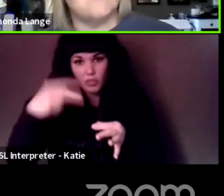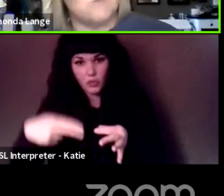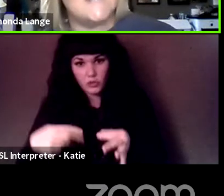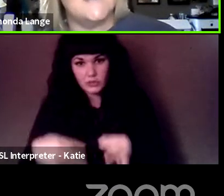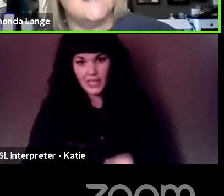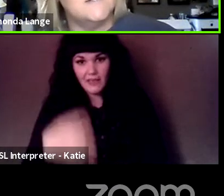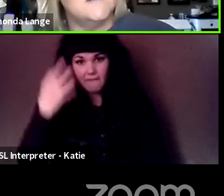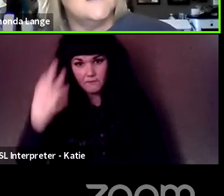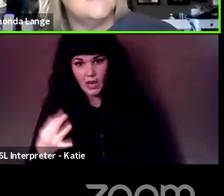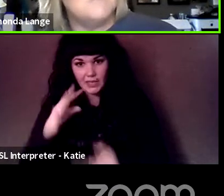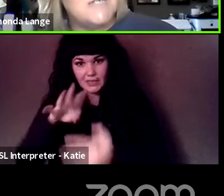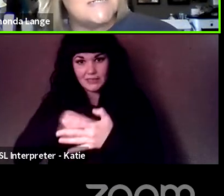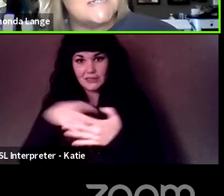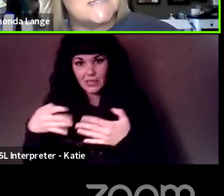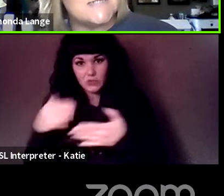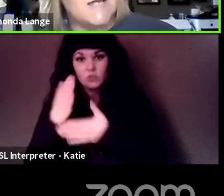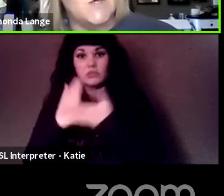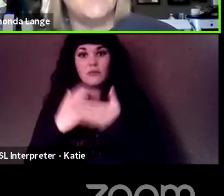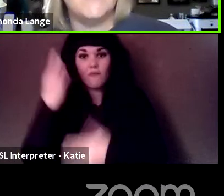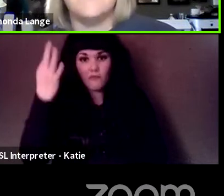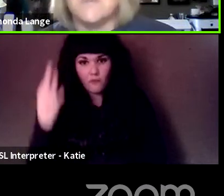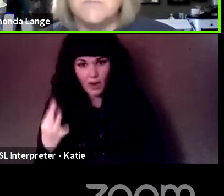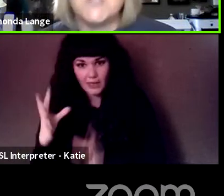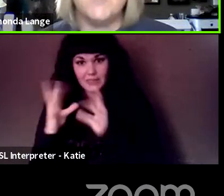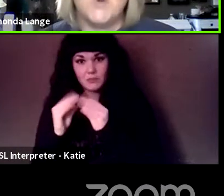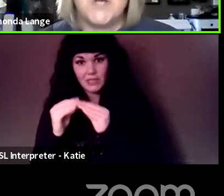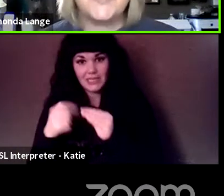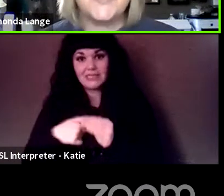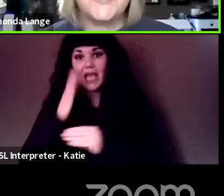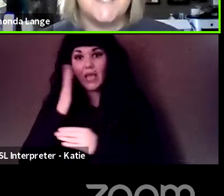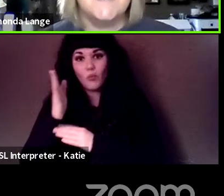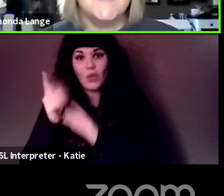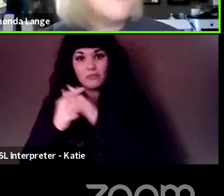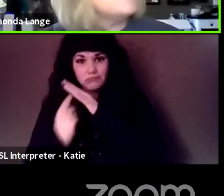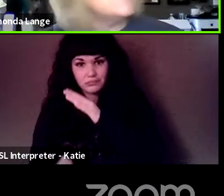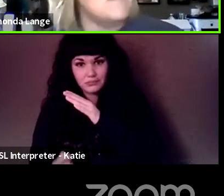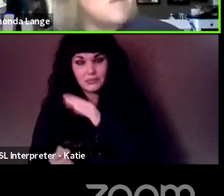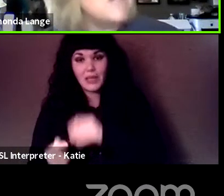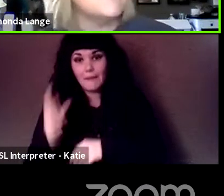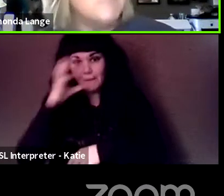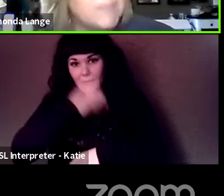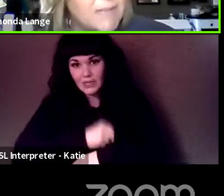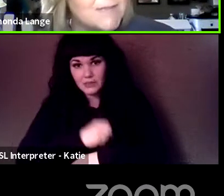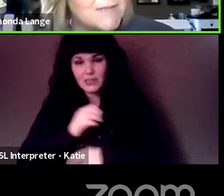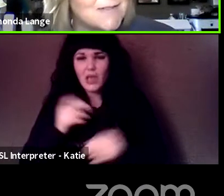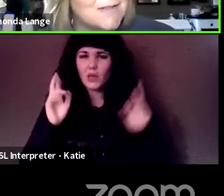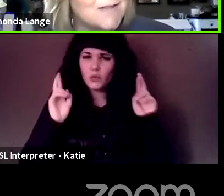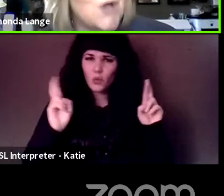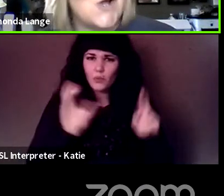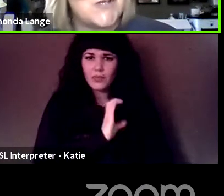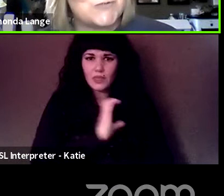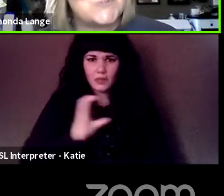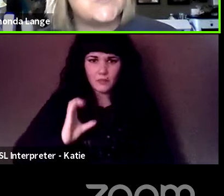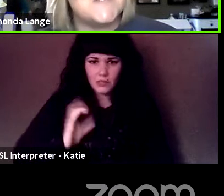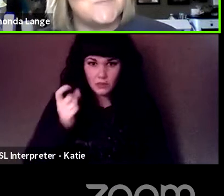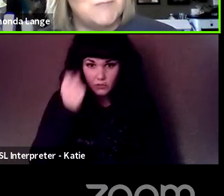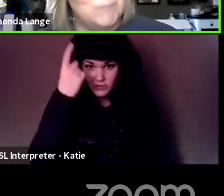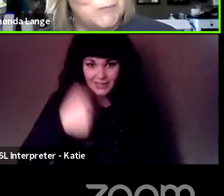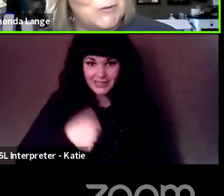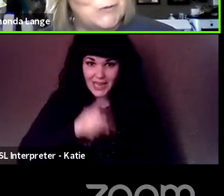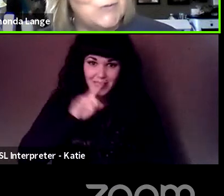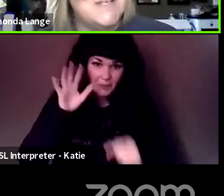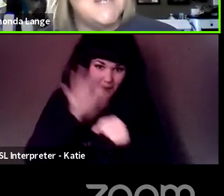missing some Friday meetings, I hope that the commission will understand that I made a commitment also to